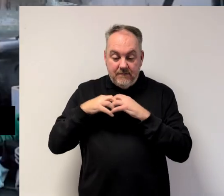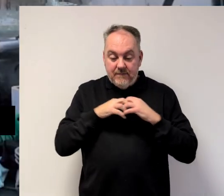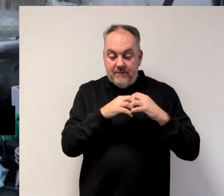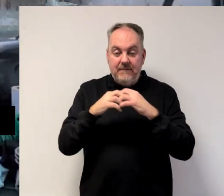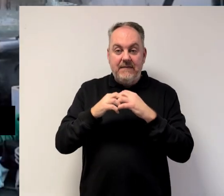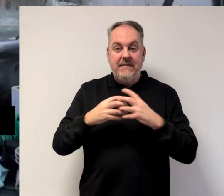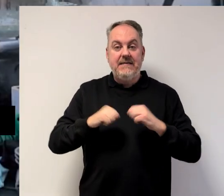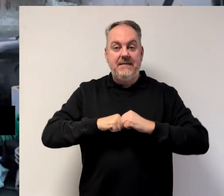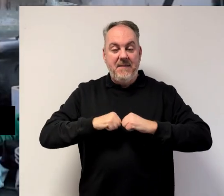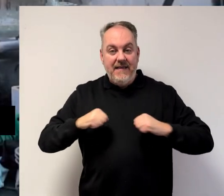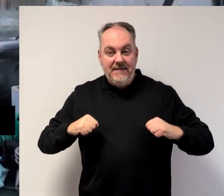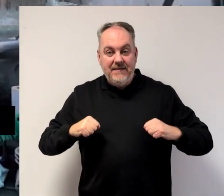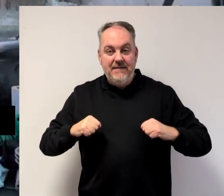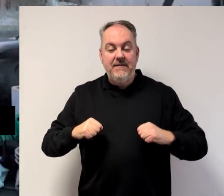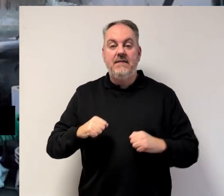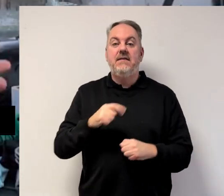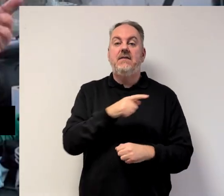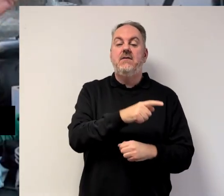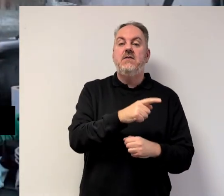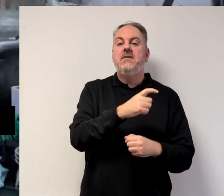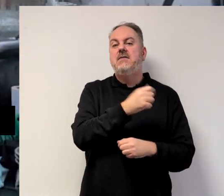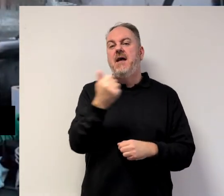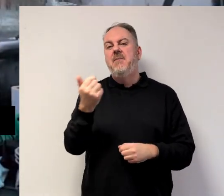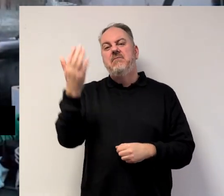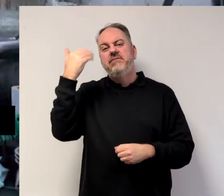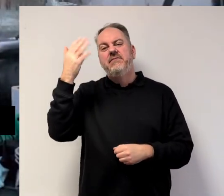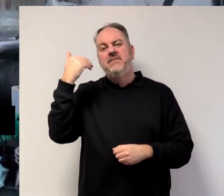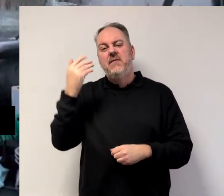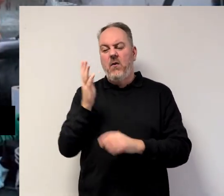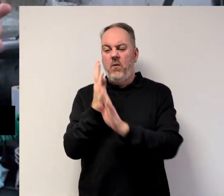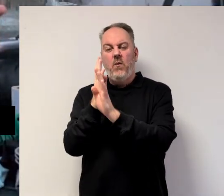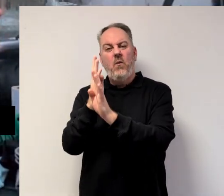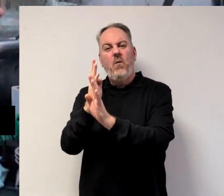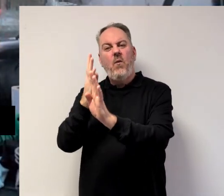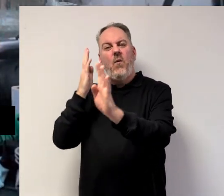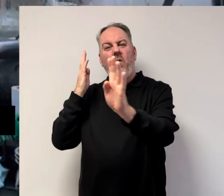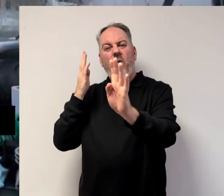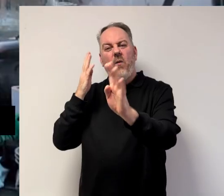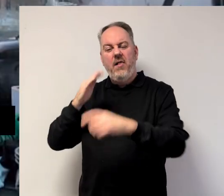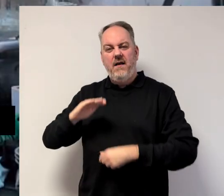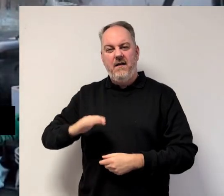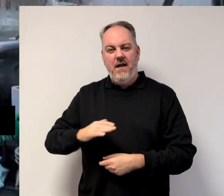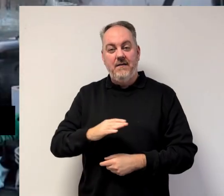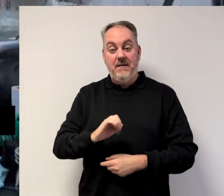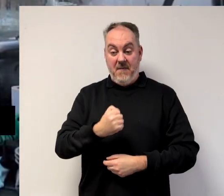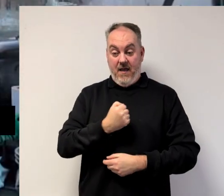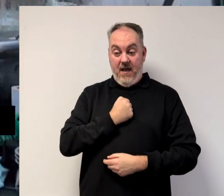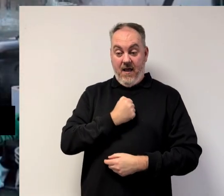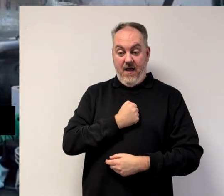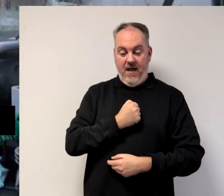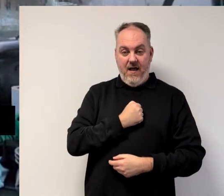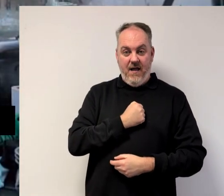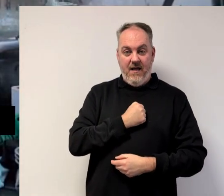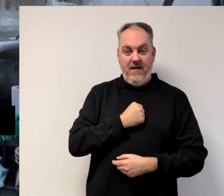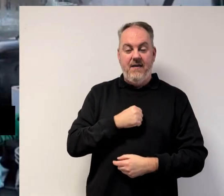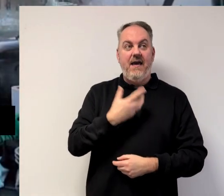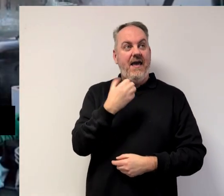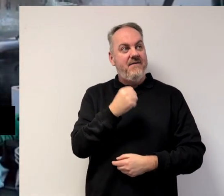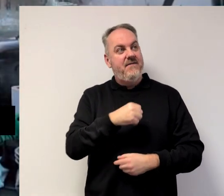wall gardens or if you see our one, it's got quite high fencing around